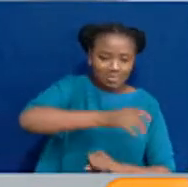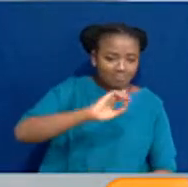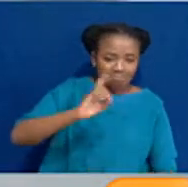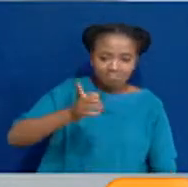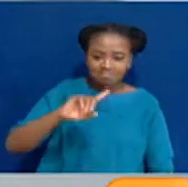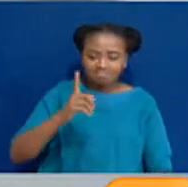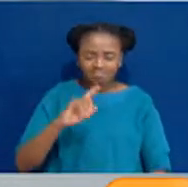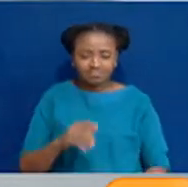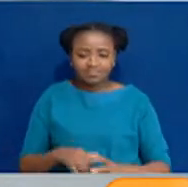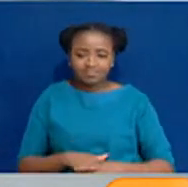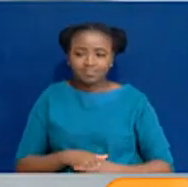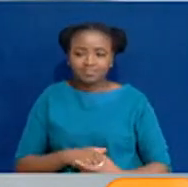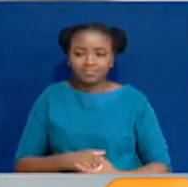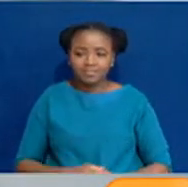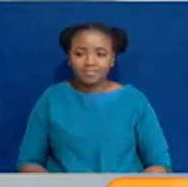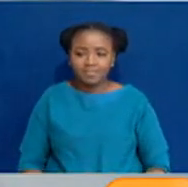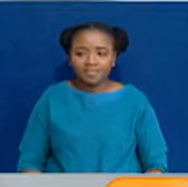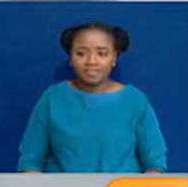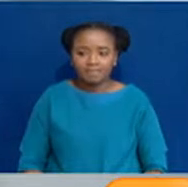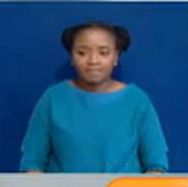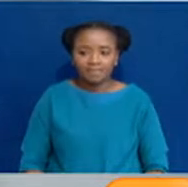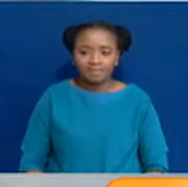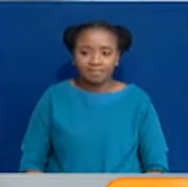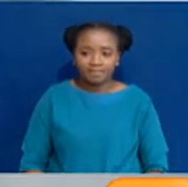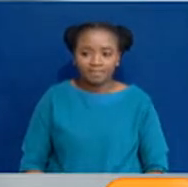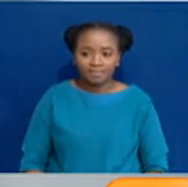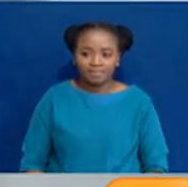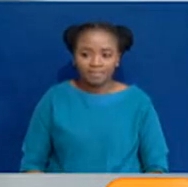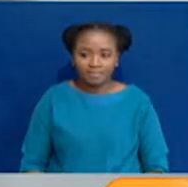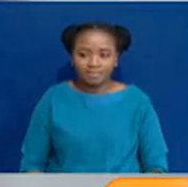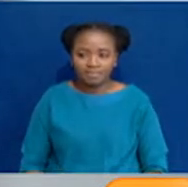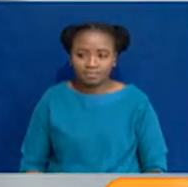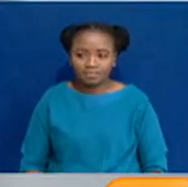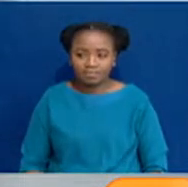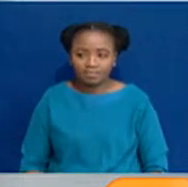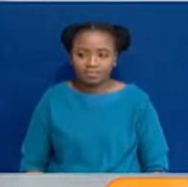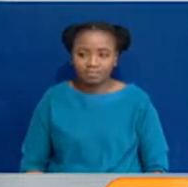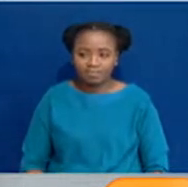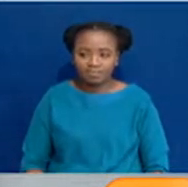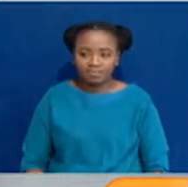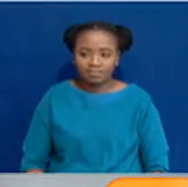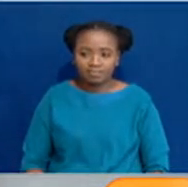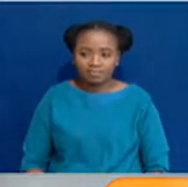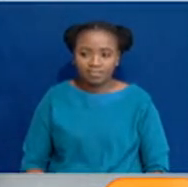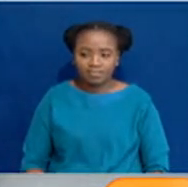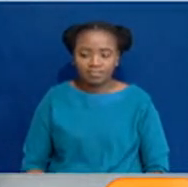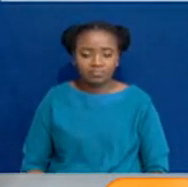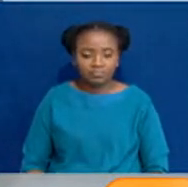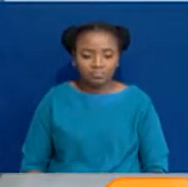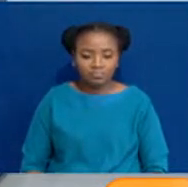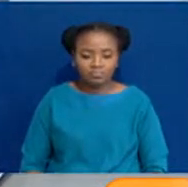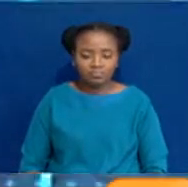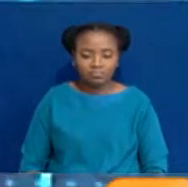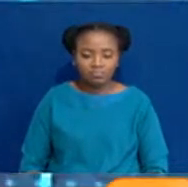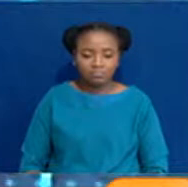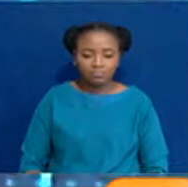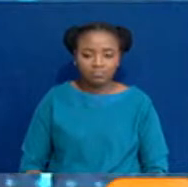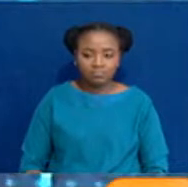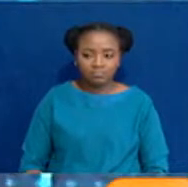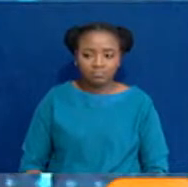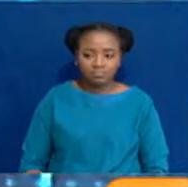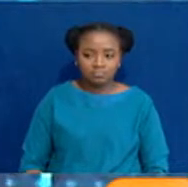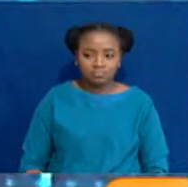to reduce, you otherwise no, want no, to no. reduce or entirely eradicate government advertising. That is not really the issue, because we should not actually